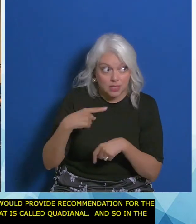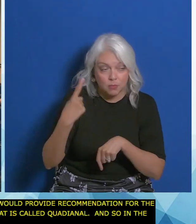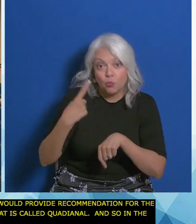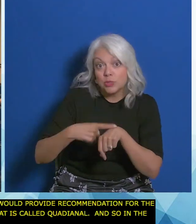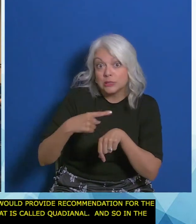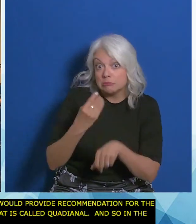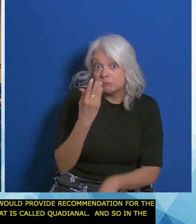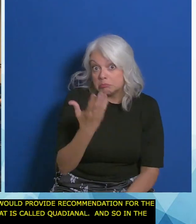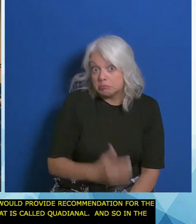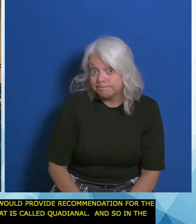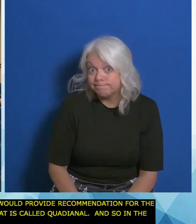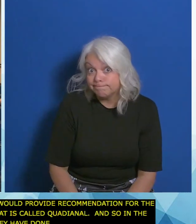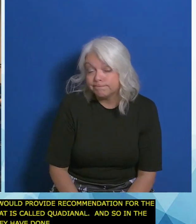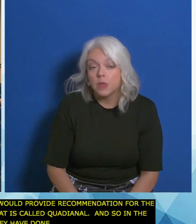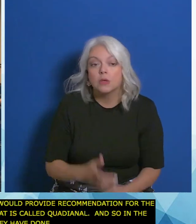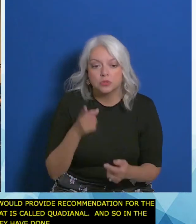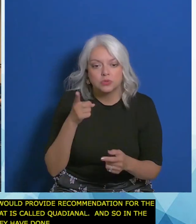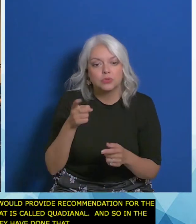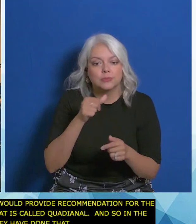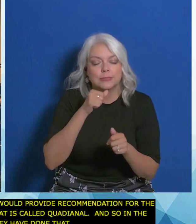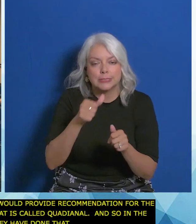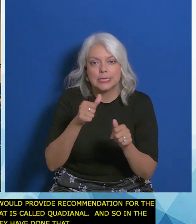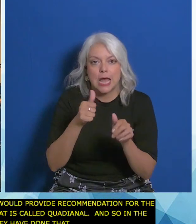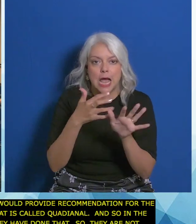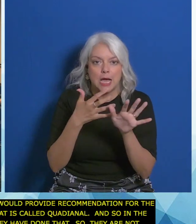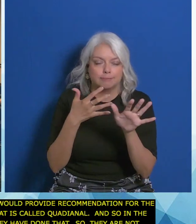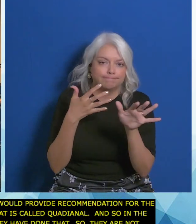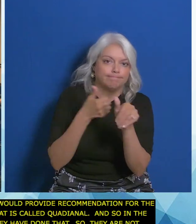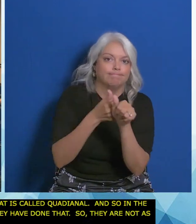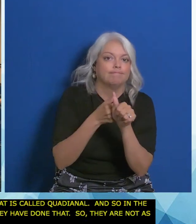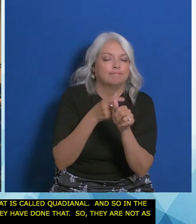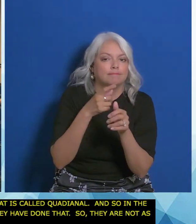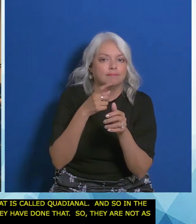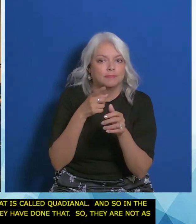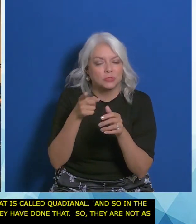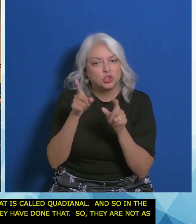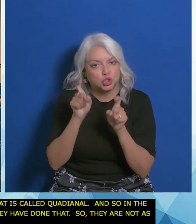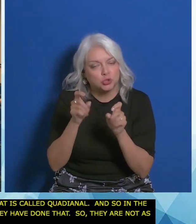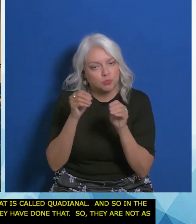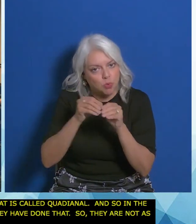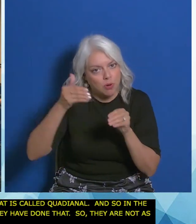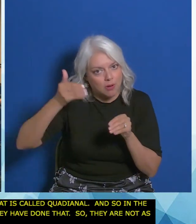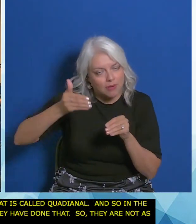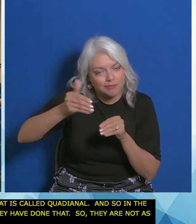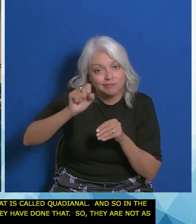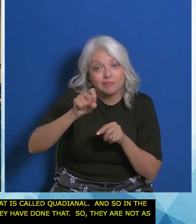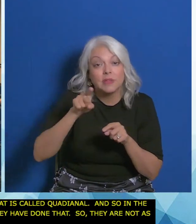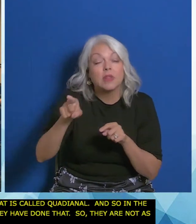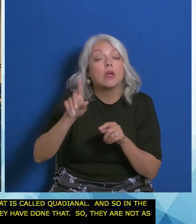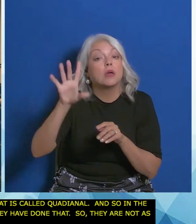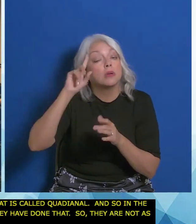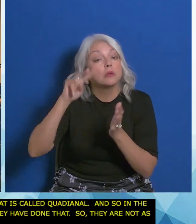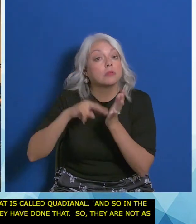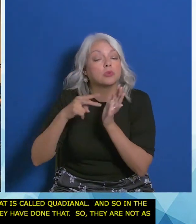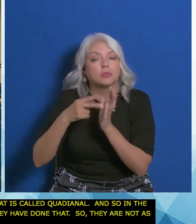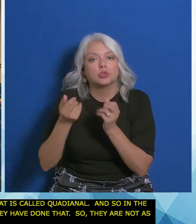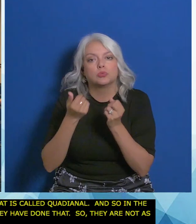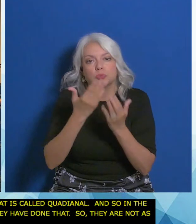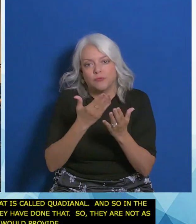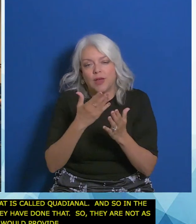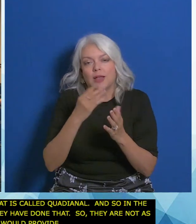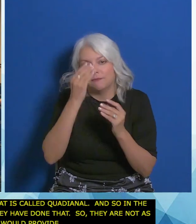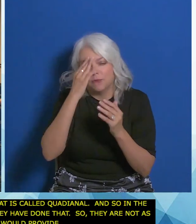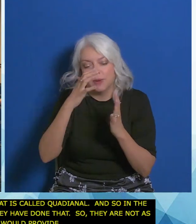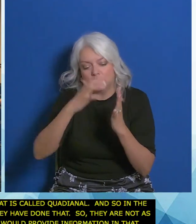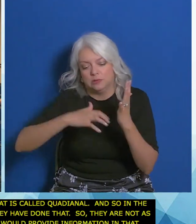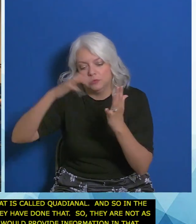they've done that. So they're not as proficient as with that reporting aspect as they should be. They would provide information in that report based on